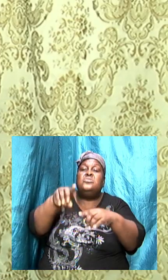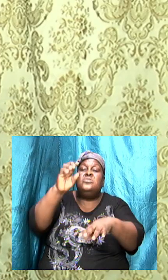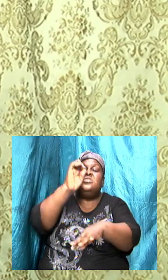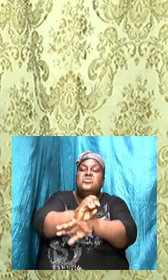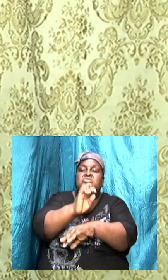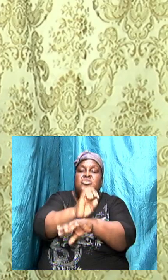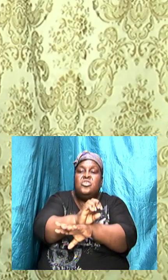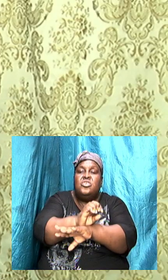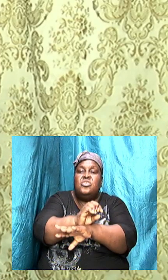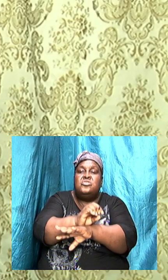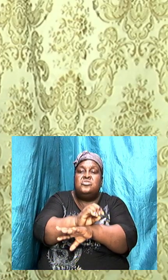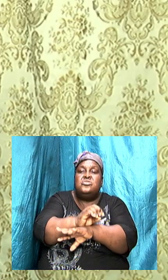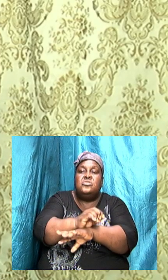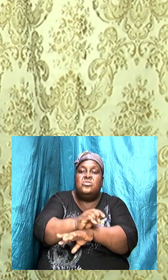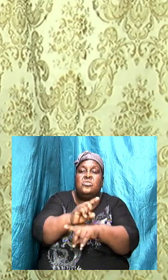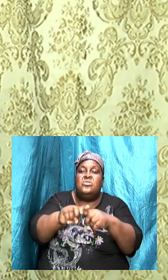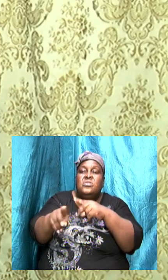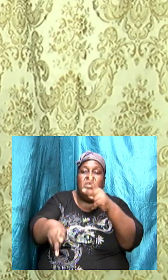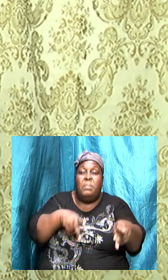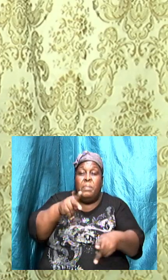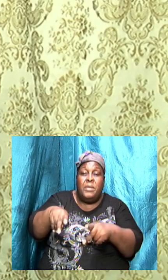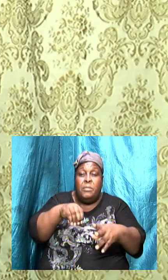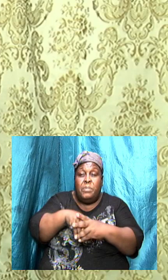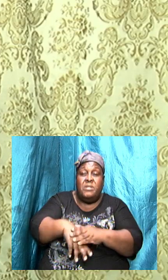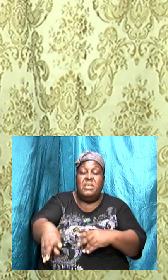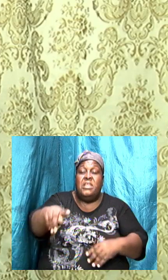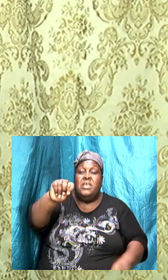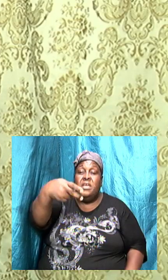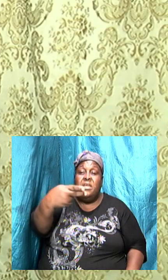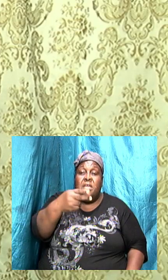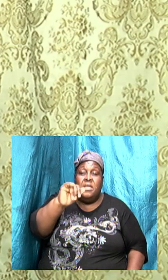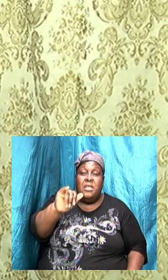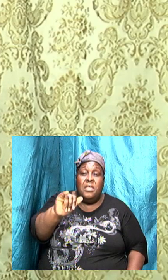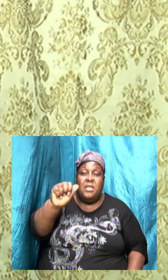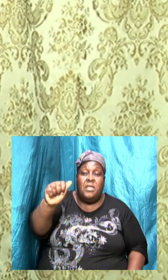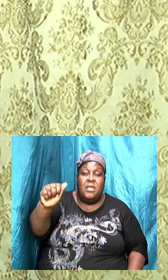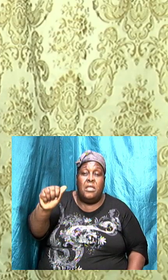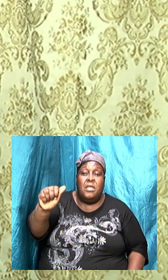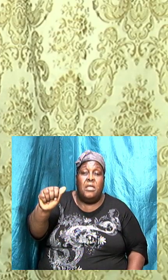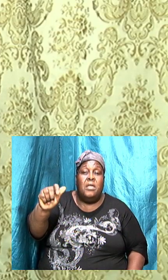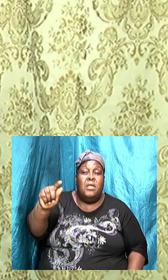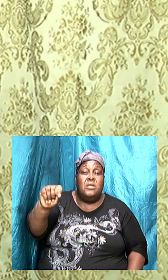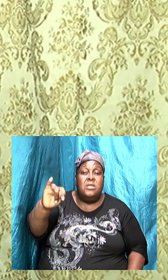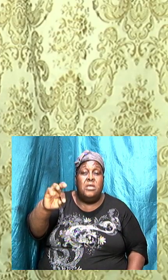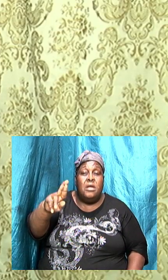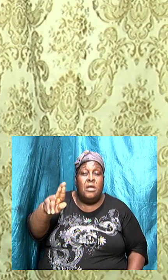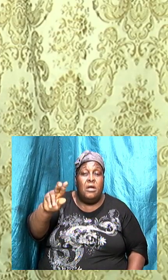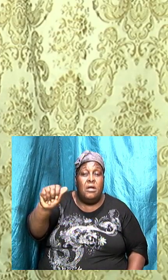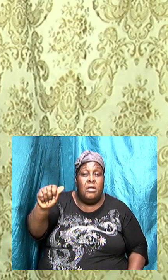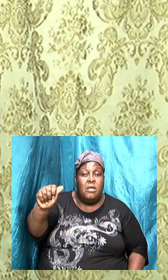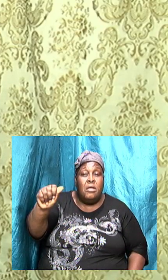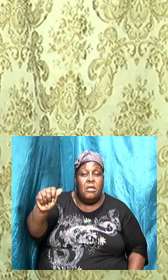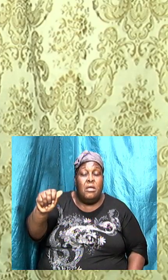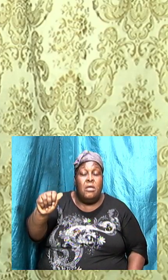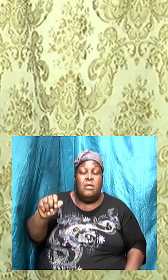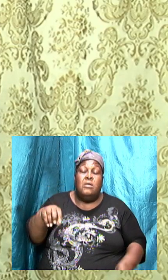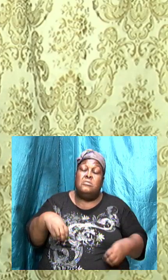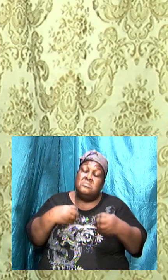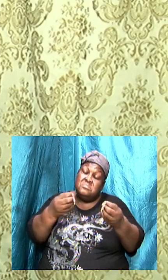in Thyatira. He's presenting Himself as the Son of God to